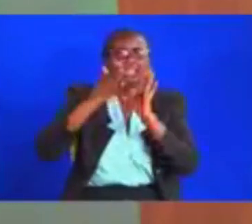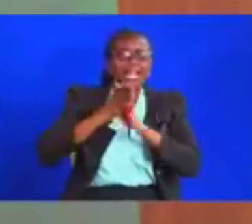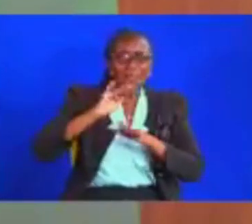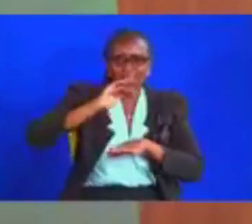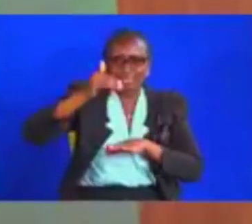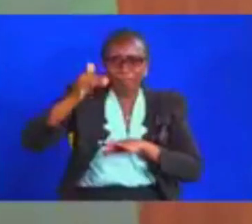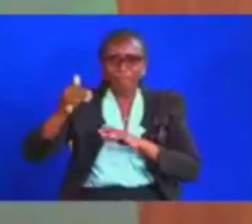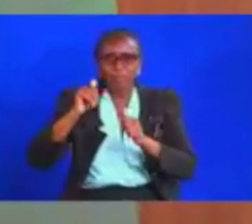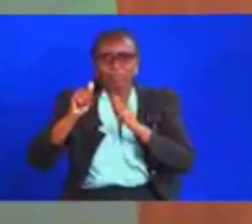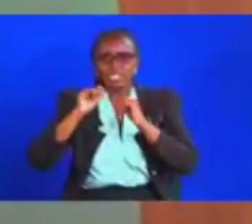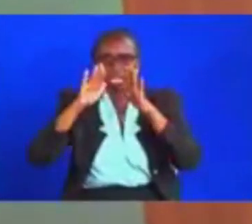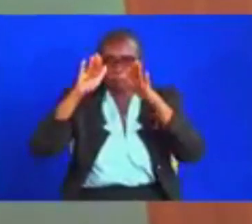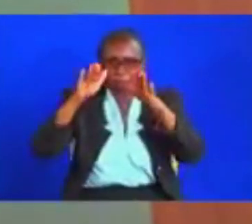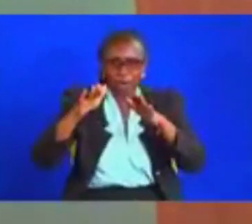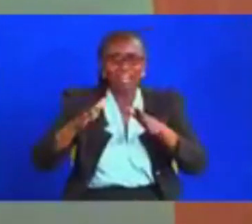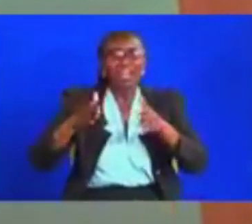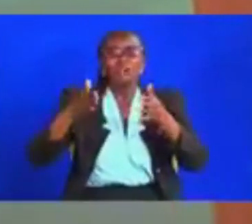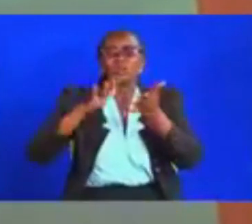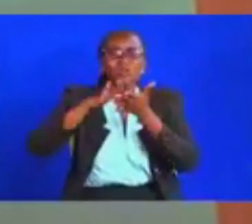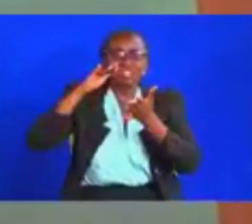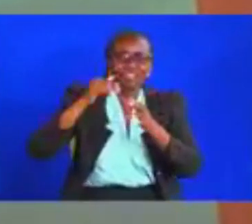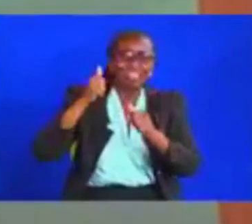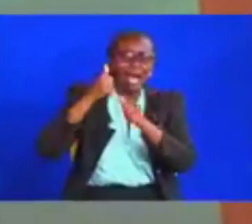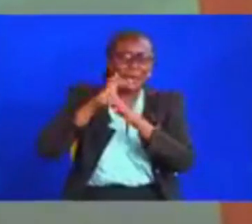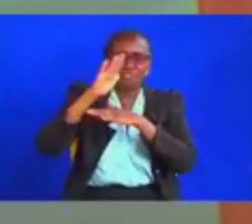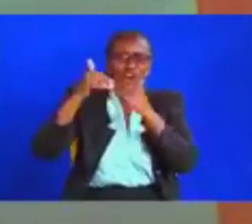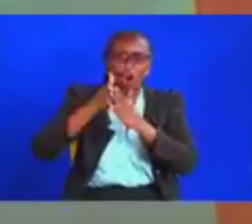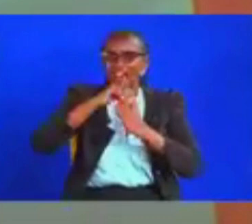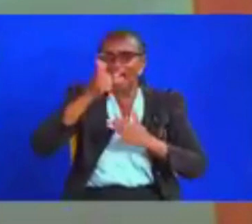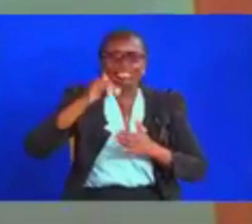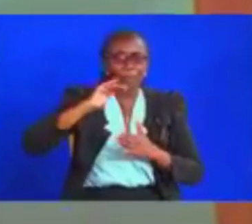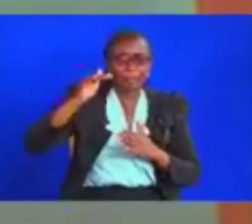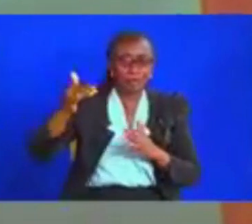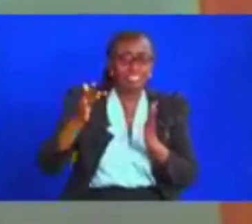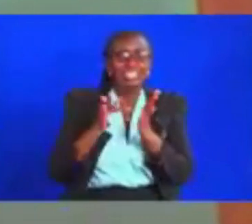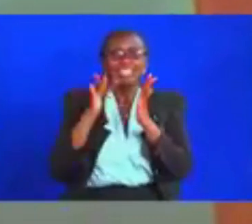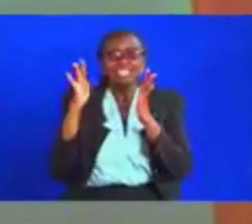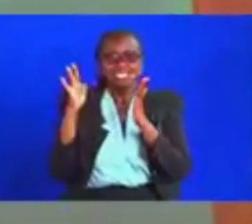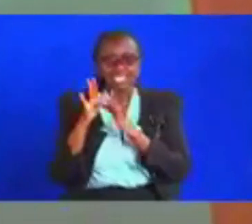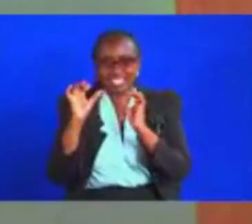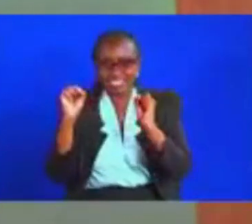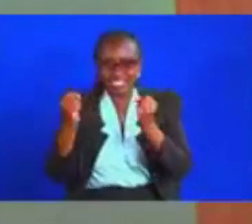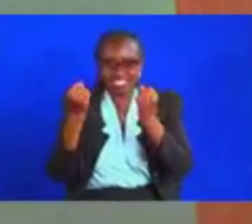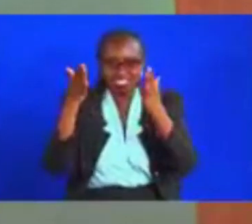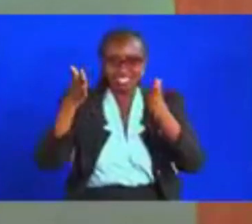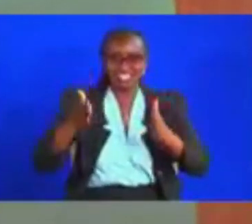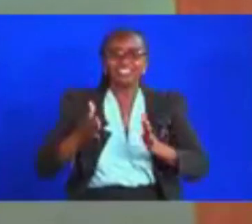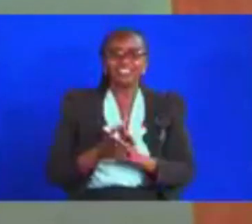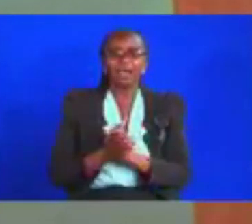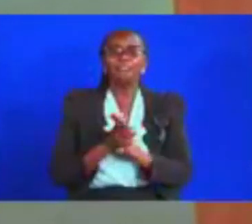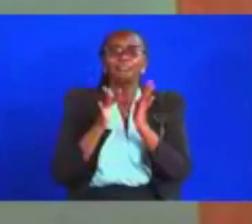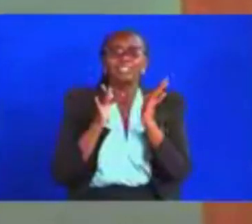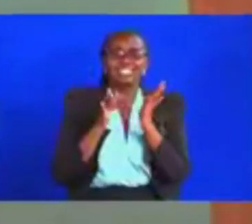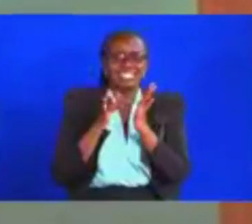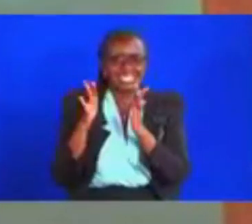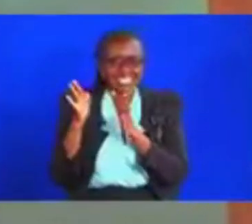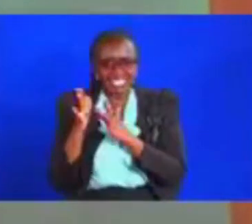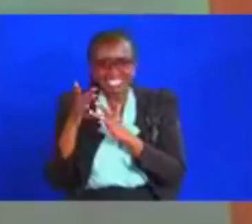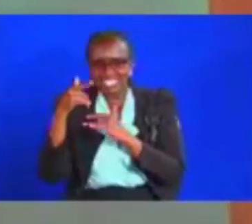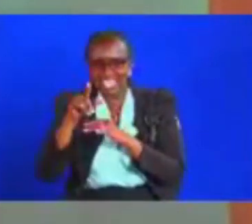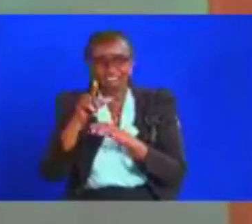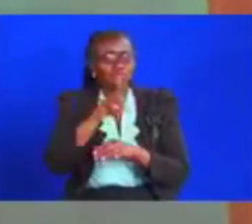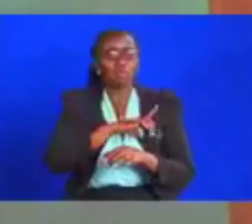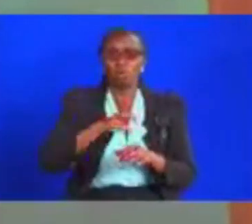upon, exalted above every other mountain. Jesus as Savior, Jesus as